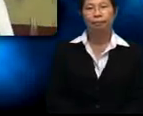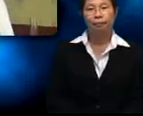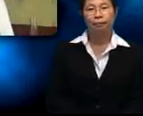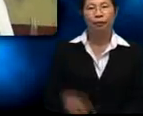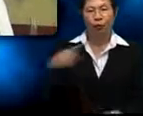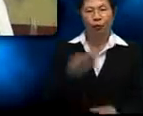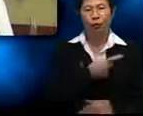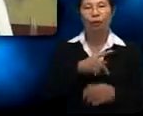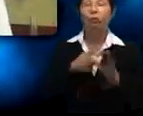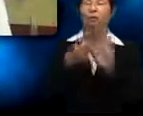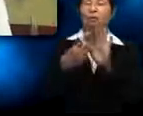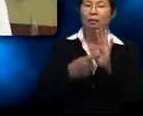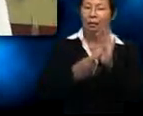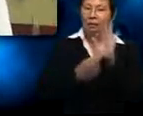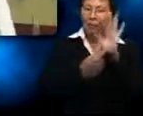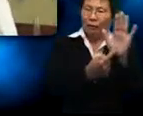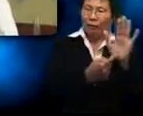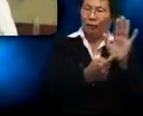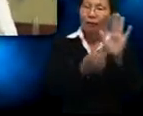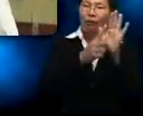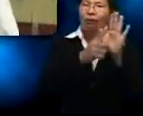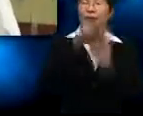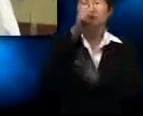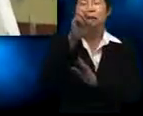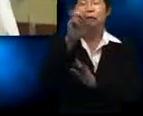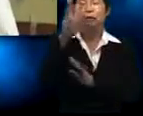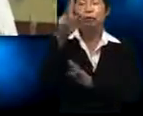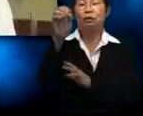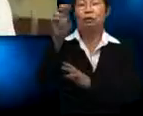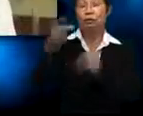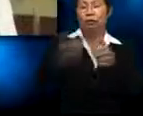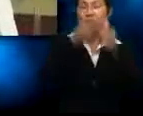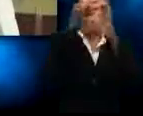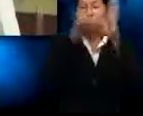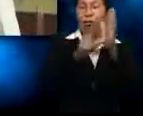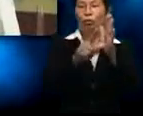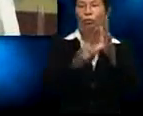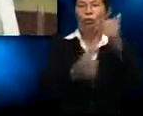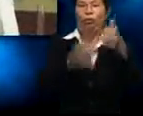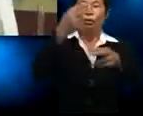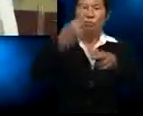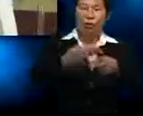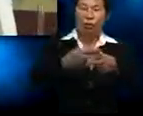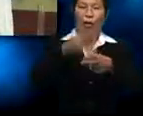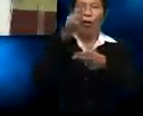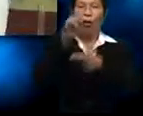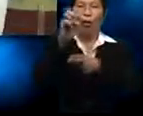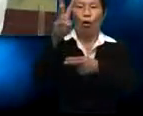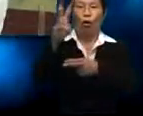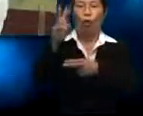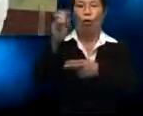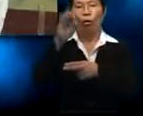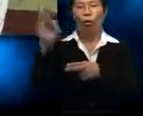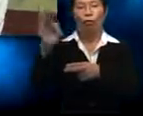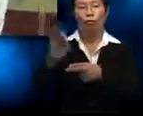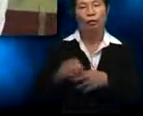We will demonstrate Newton's first law, which is also called the law of inertia. You look at